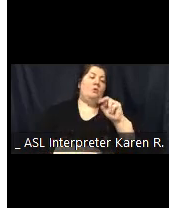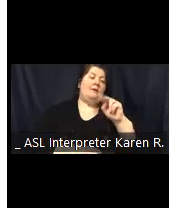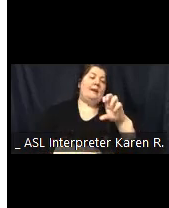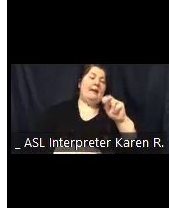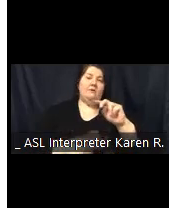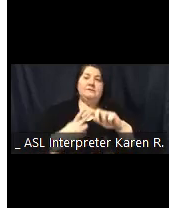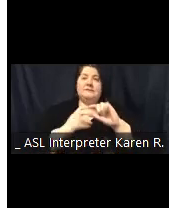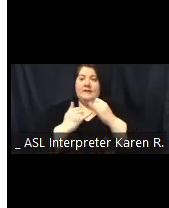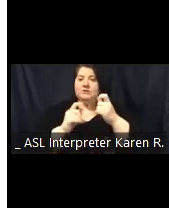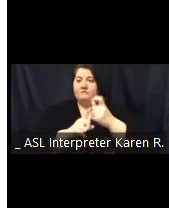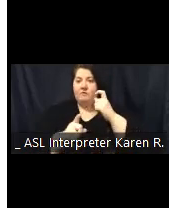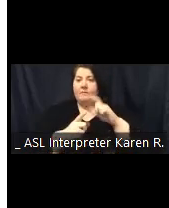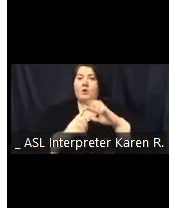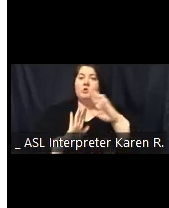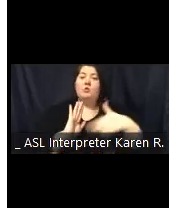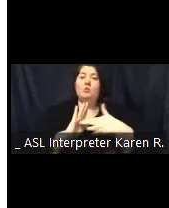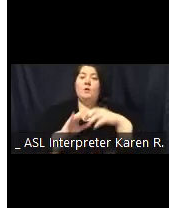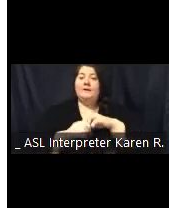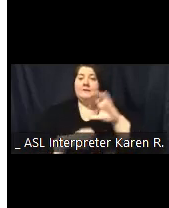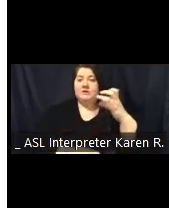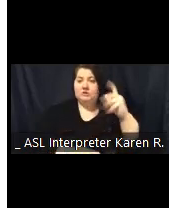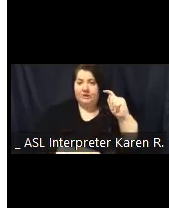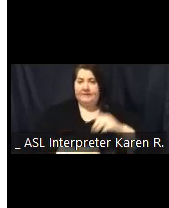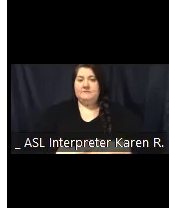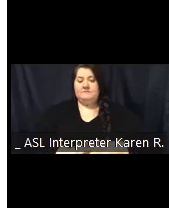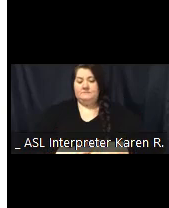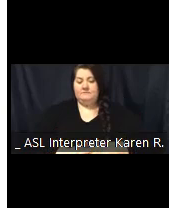from, and your role in the chat.